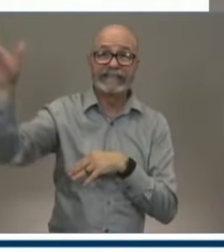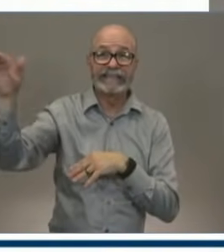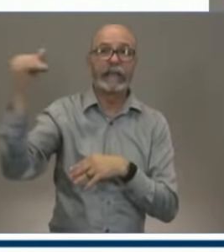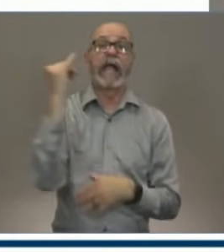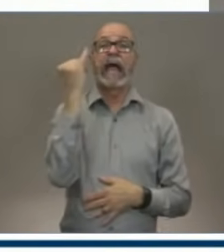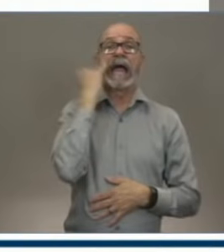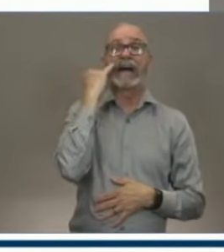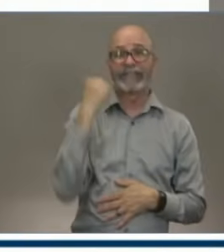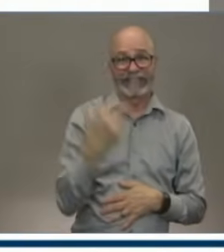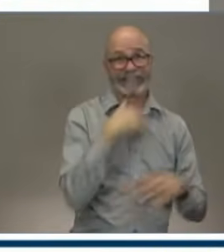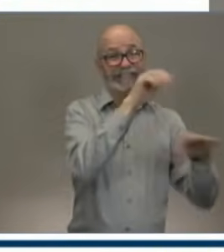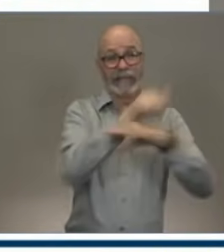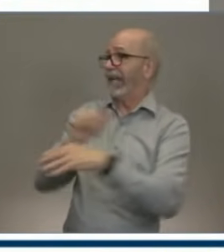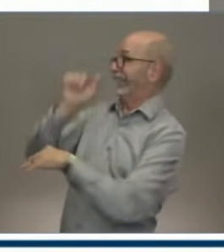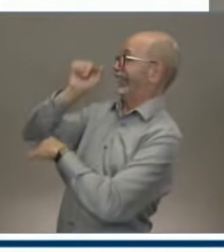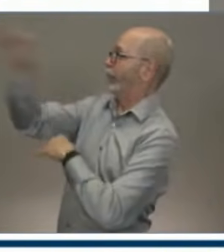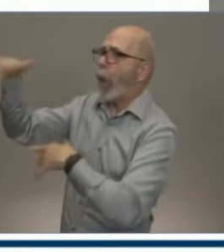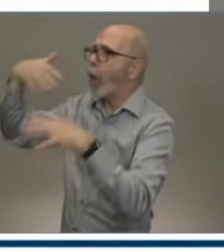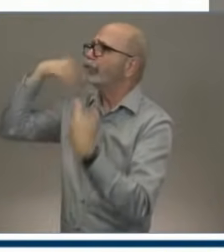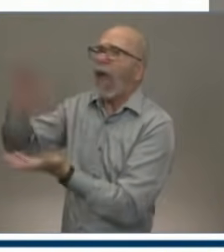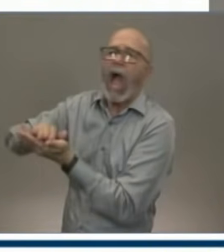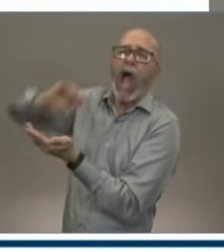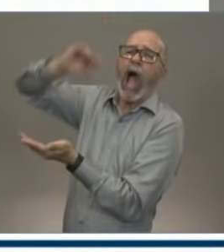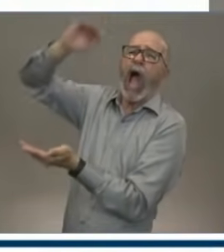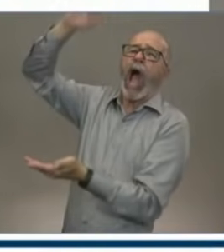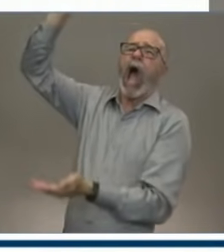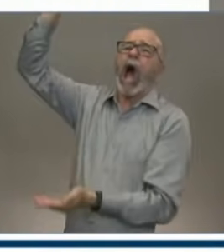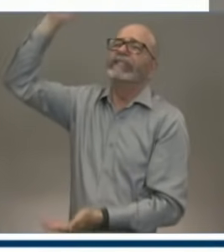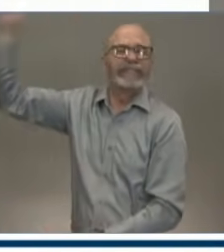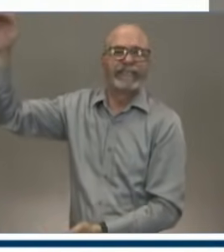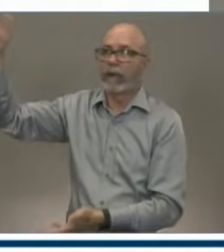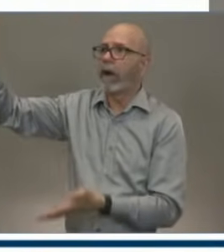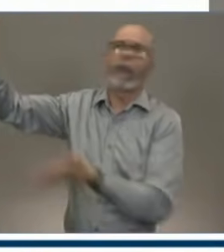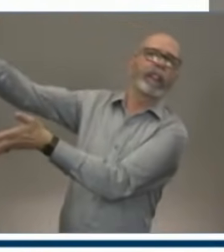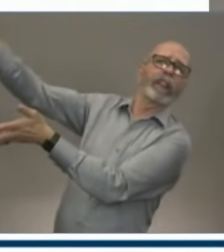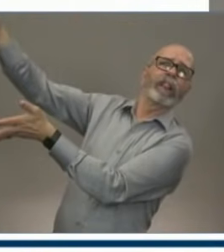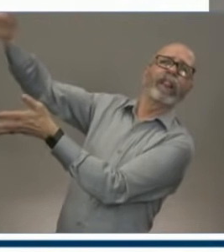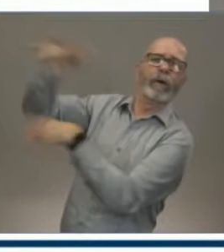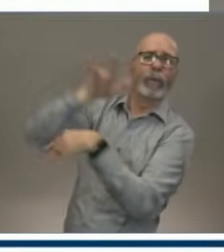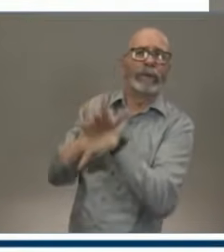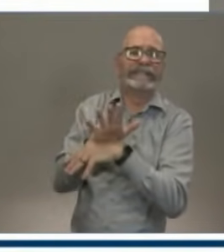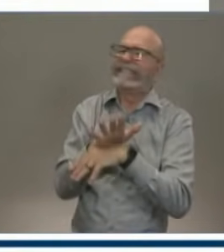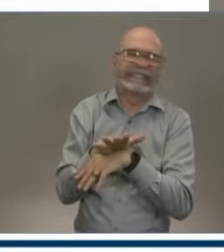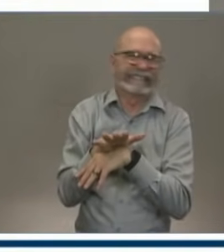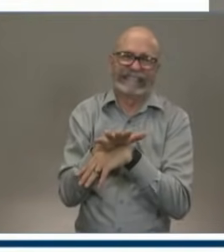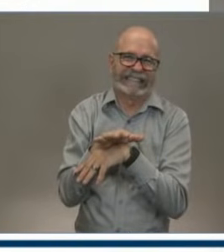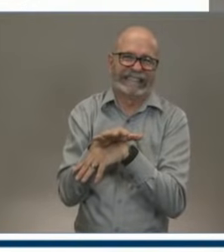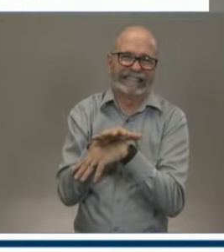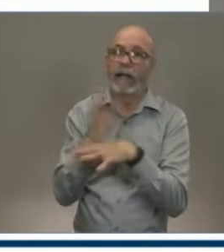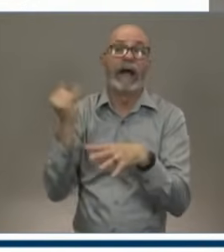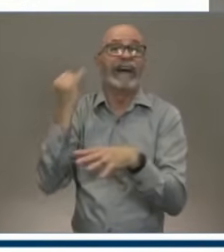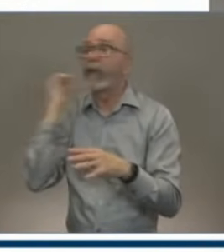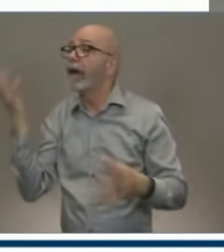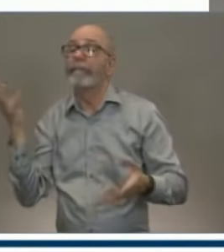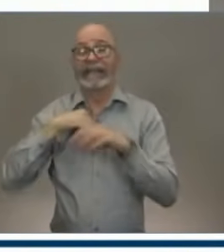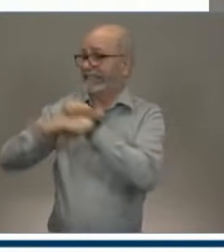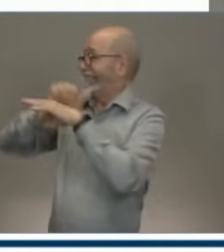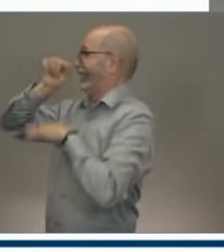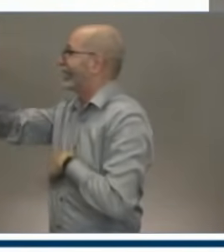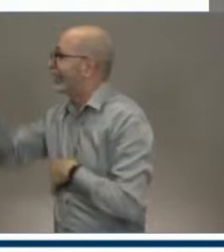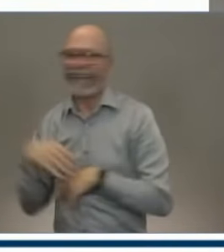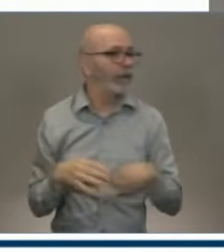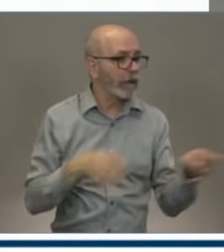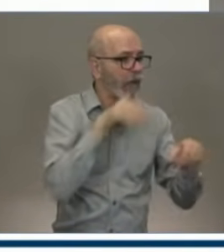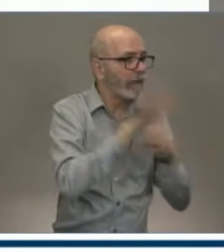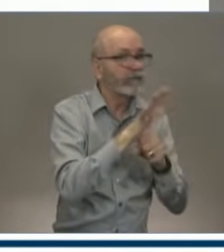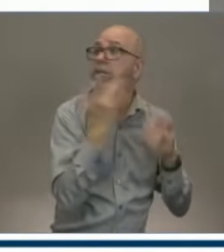one site, we run the risk of wastage. If we don't have enough vaccine, then means that the clinic has to be shut down,